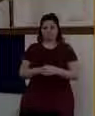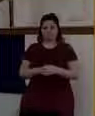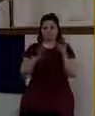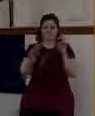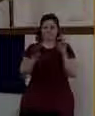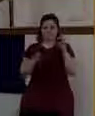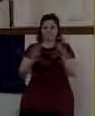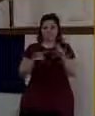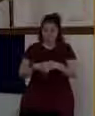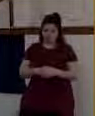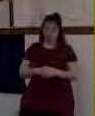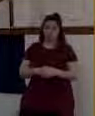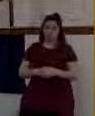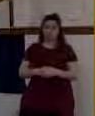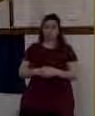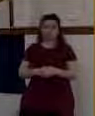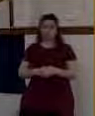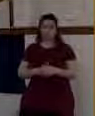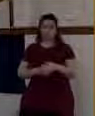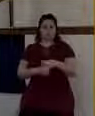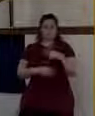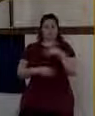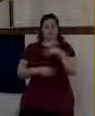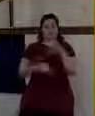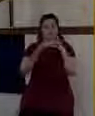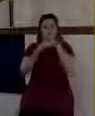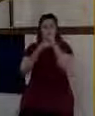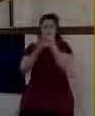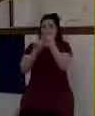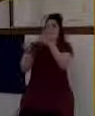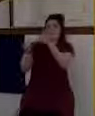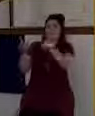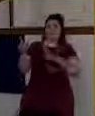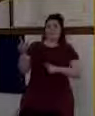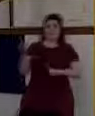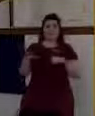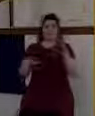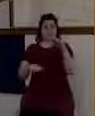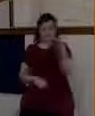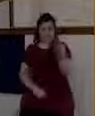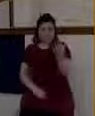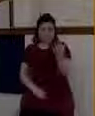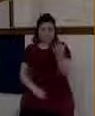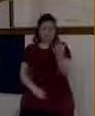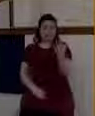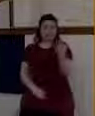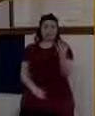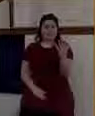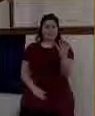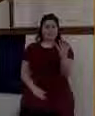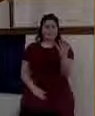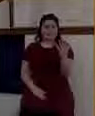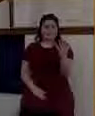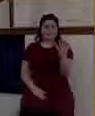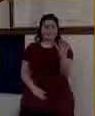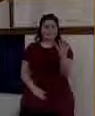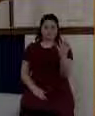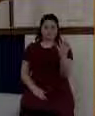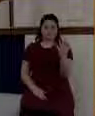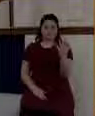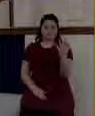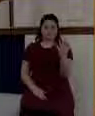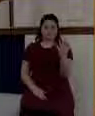table that the word of the Lord came unto the prophet that brought him back. And he cried unto the man of God that came from Judah, saying, thus saith